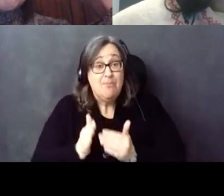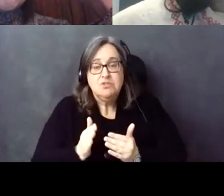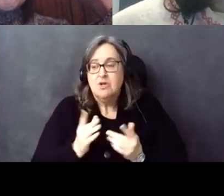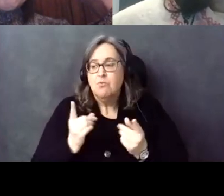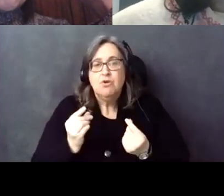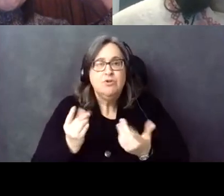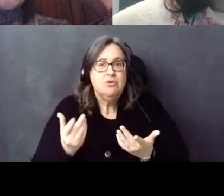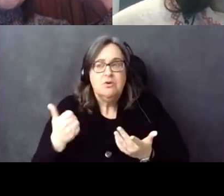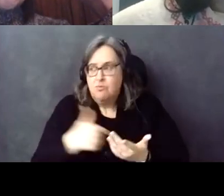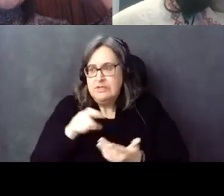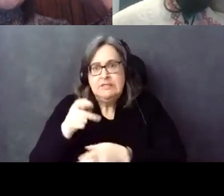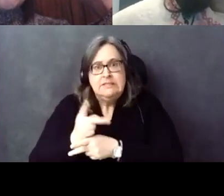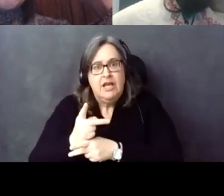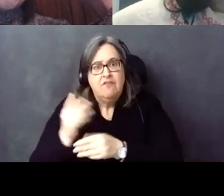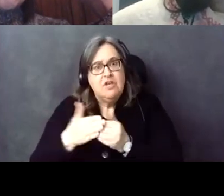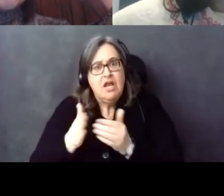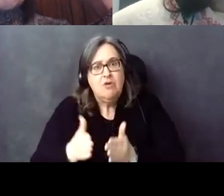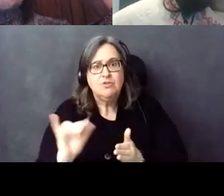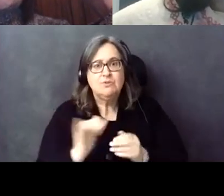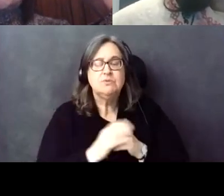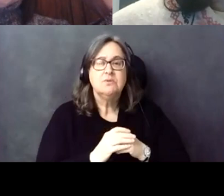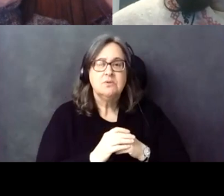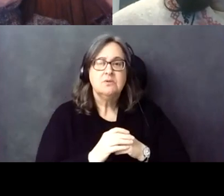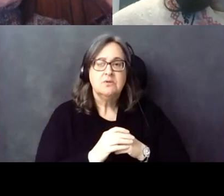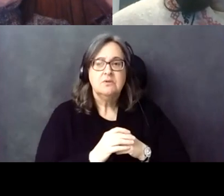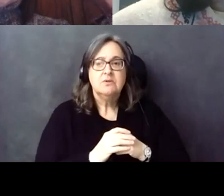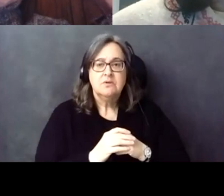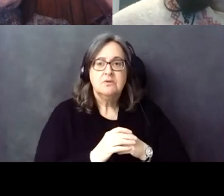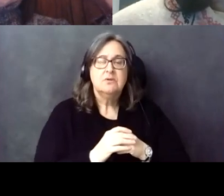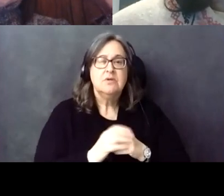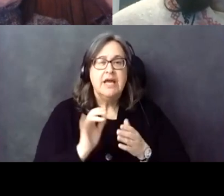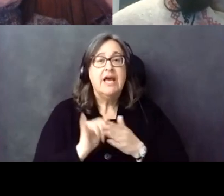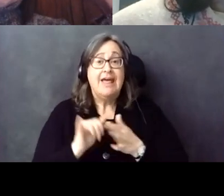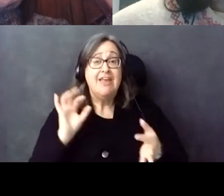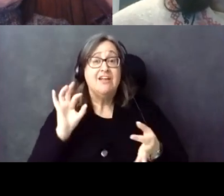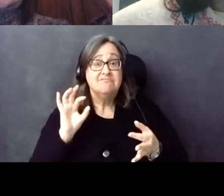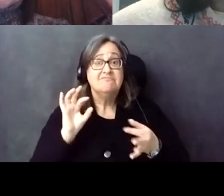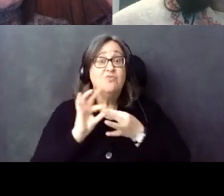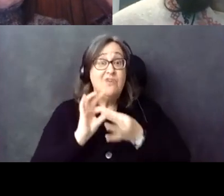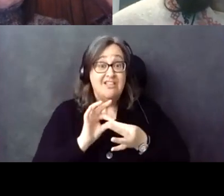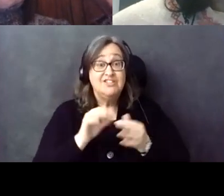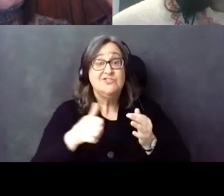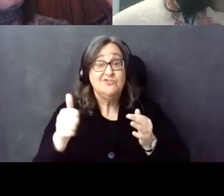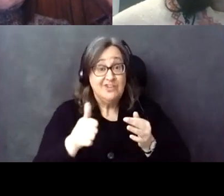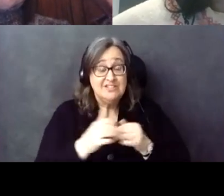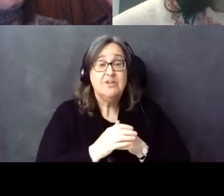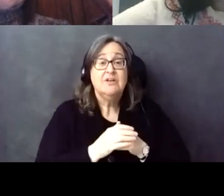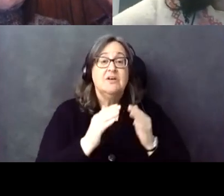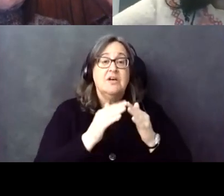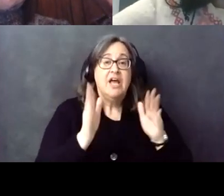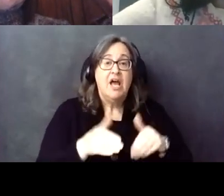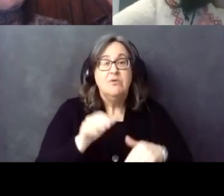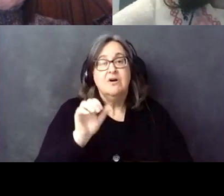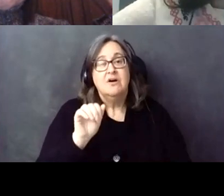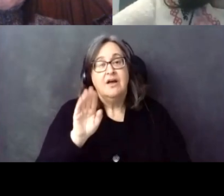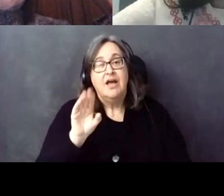right? And I think that effectively does intersect with transportation, housing, abolition, whatever you want